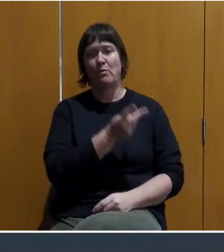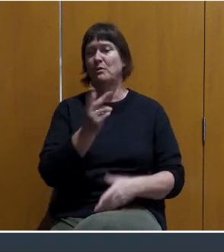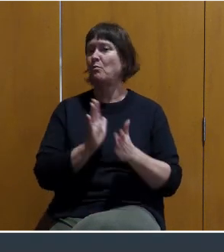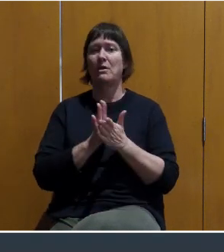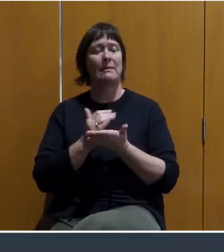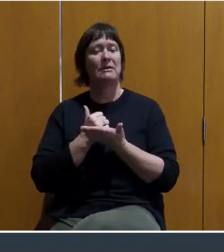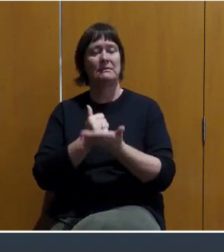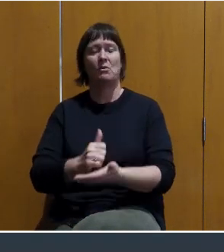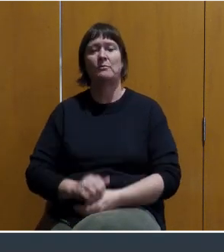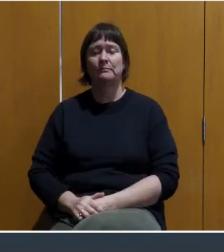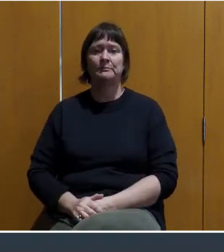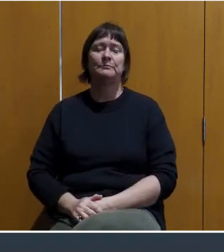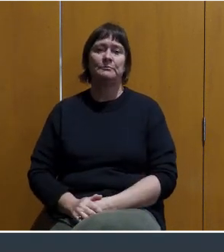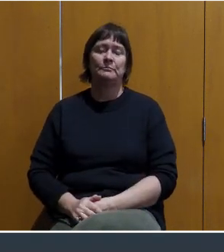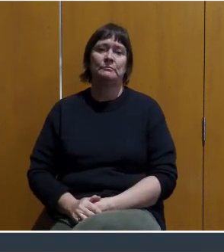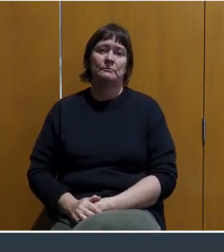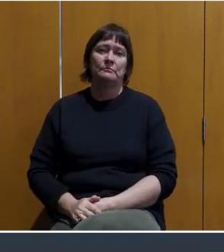to support this